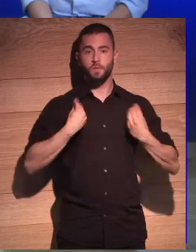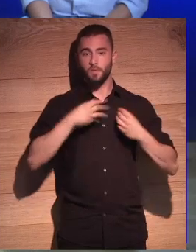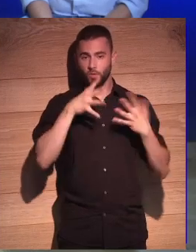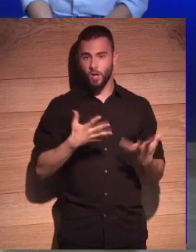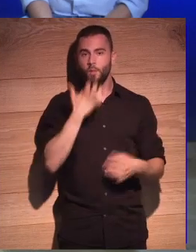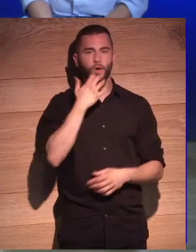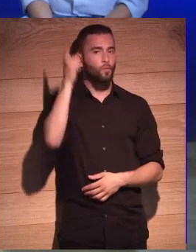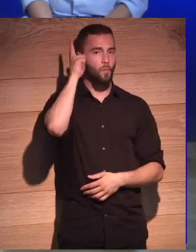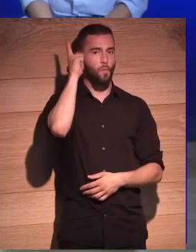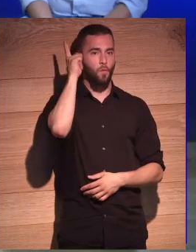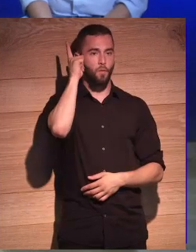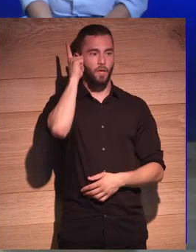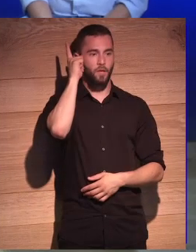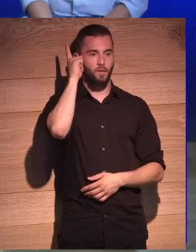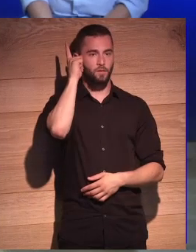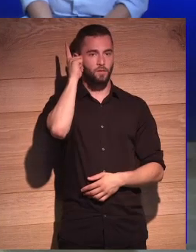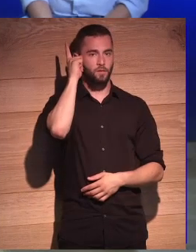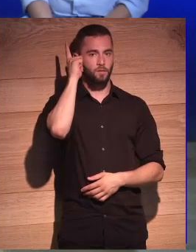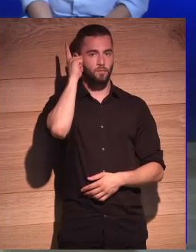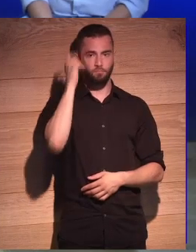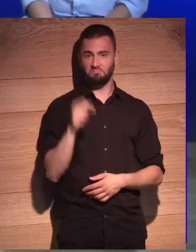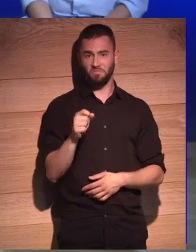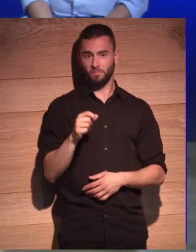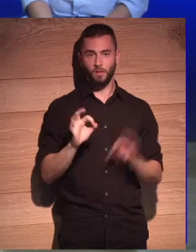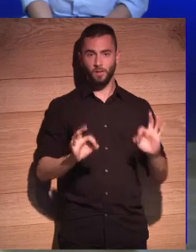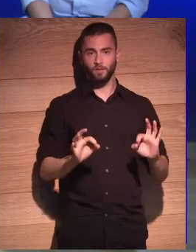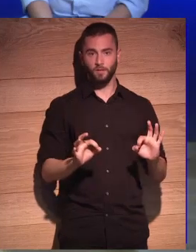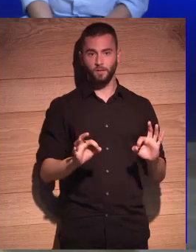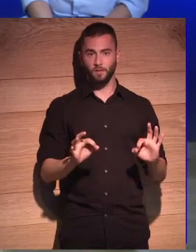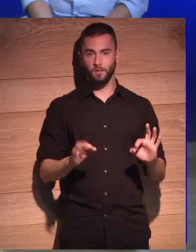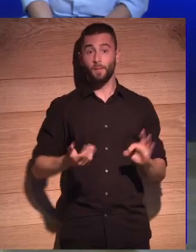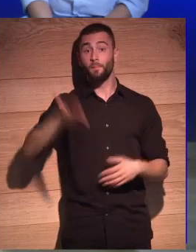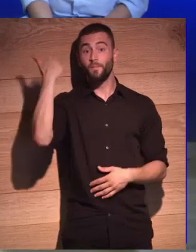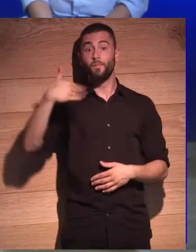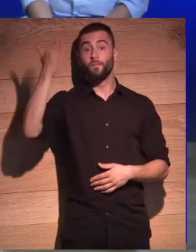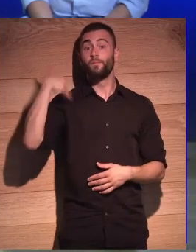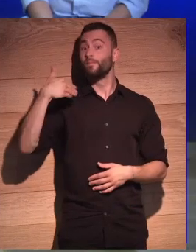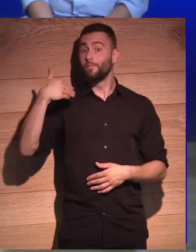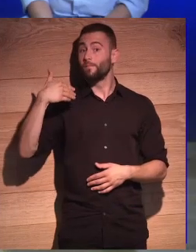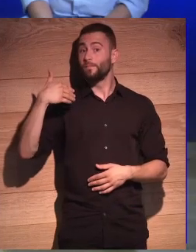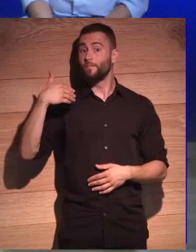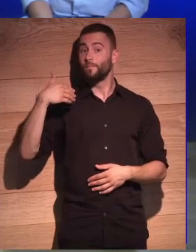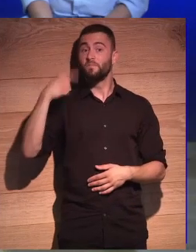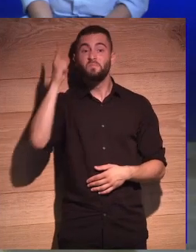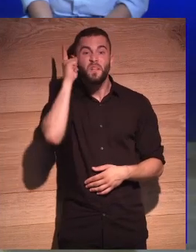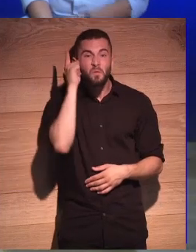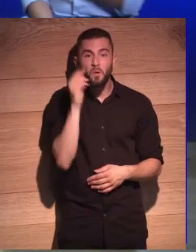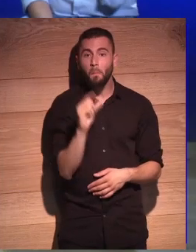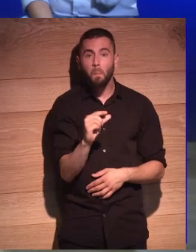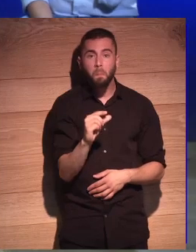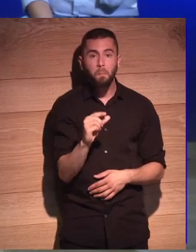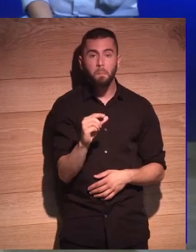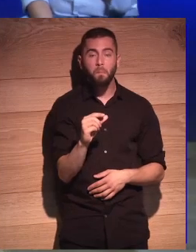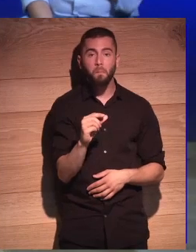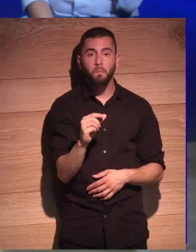extraordinary moment where the smartphone has become completely a regular